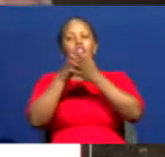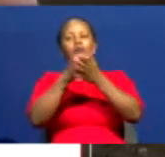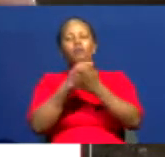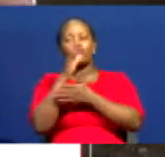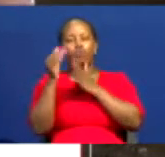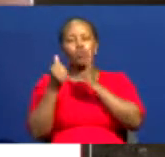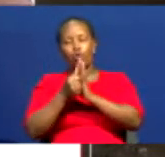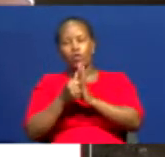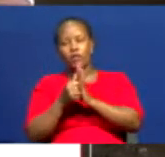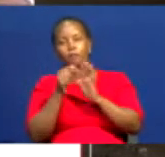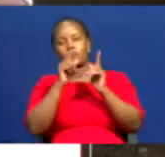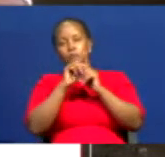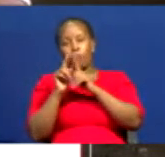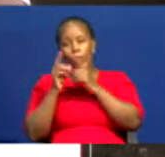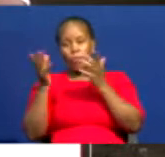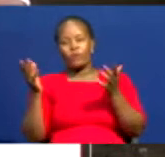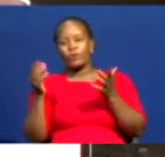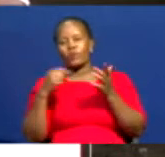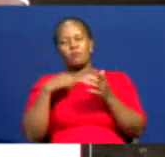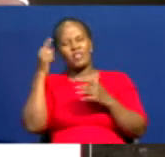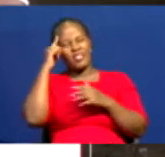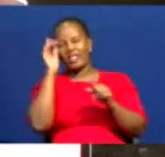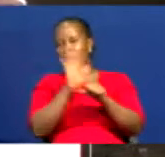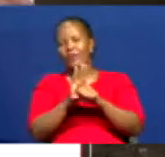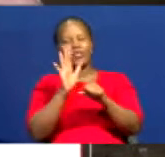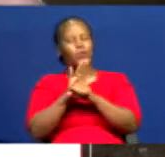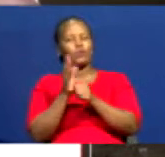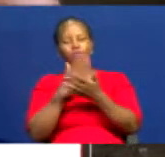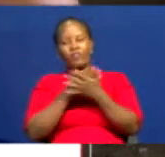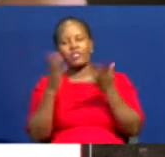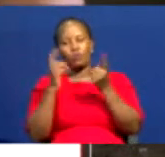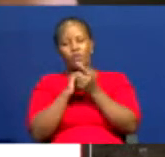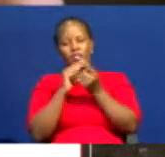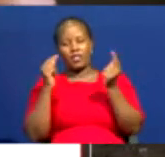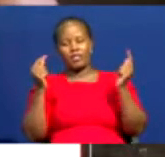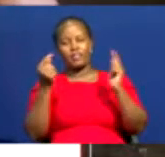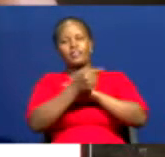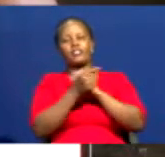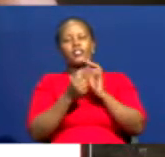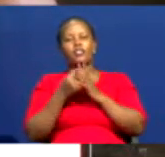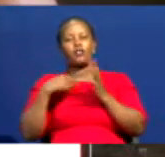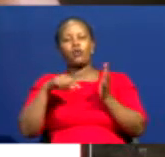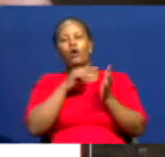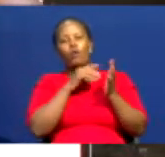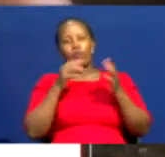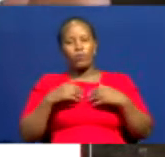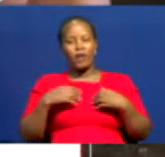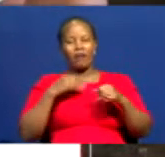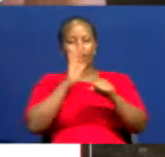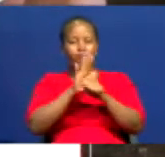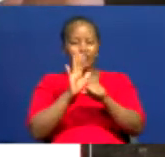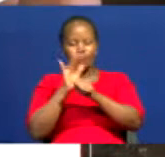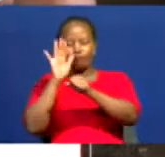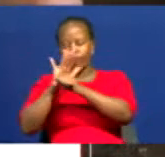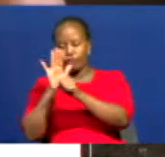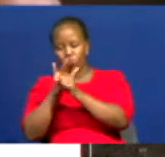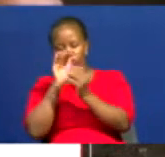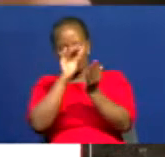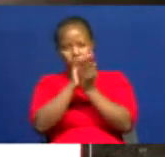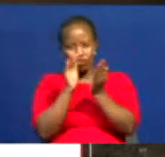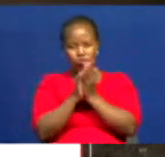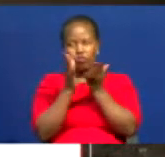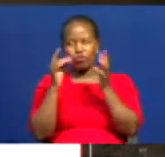think a lot of things will change. We'll do a bit of preservation of our